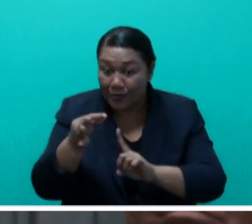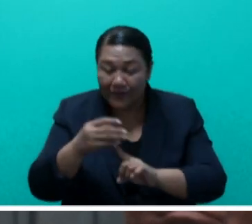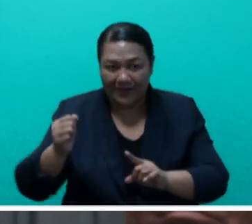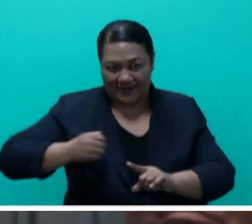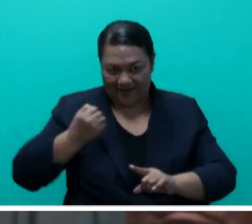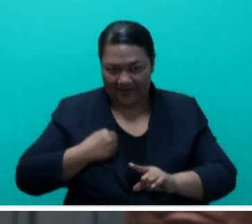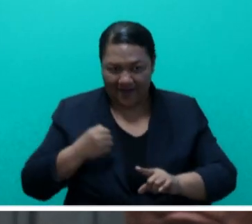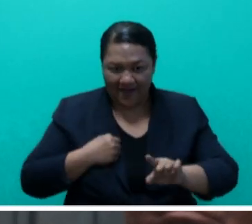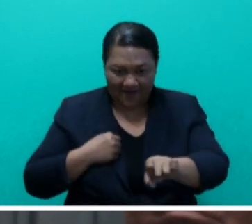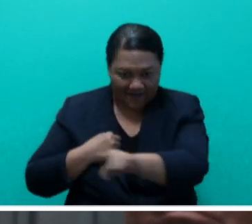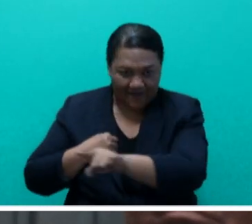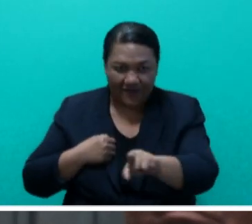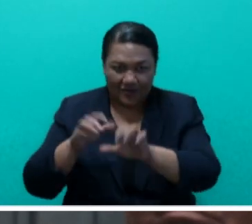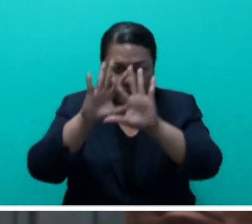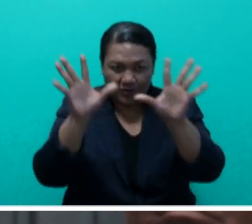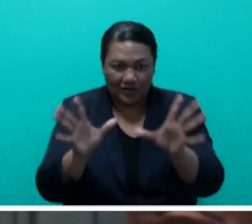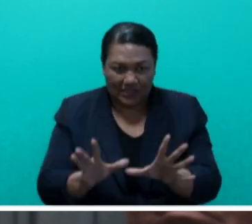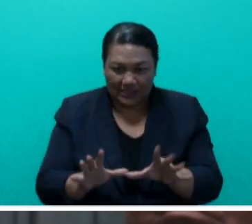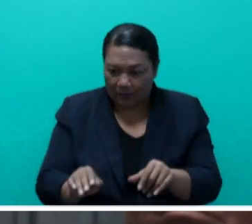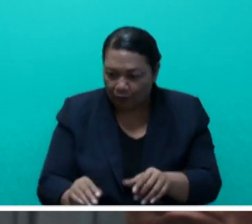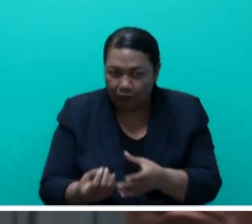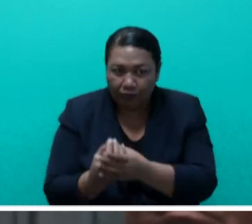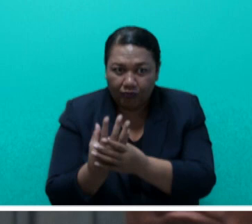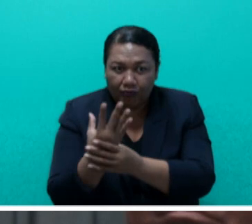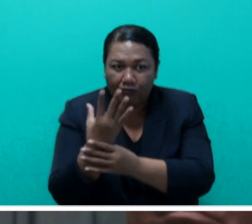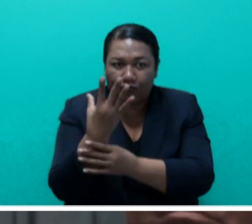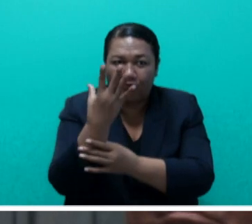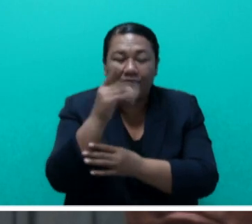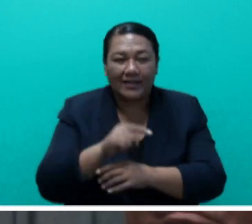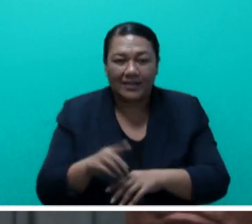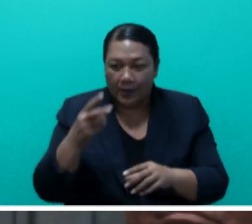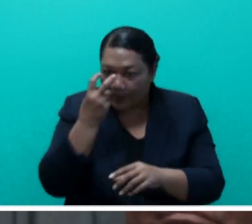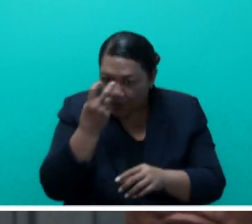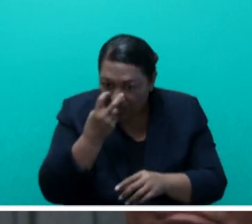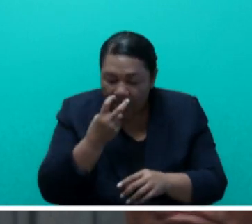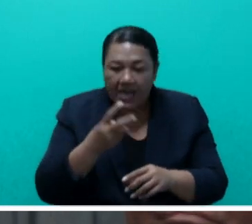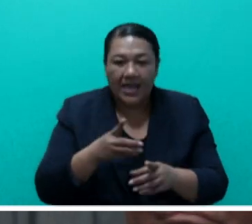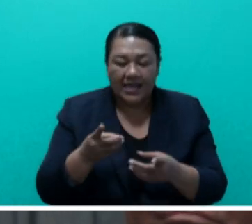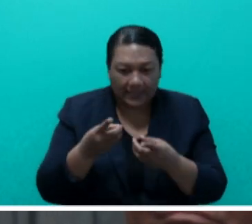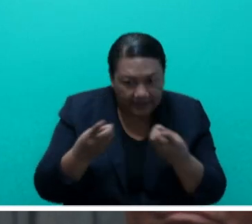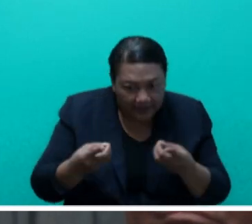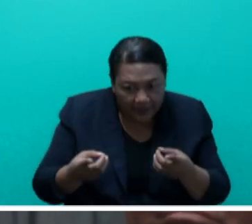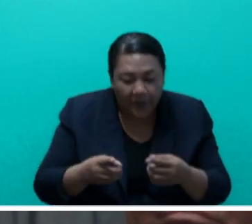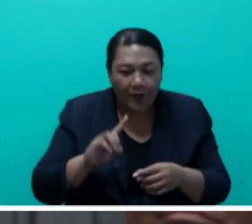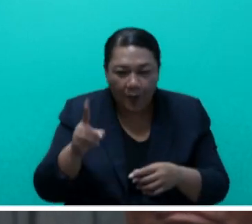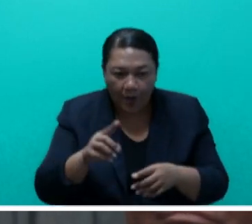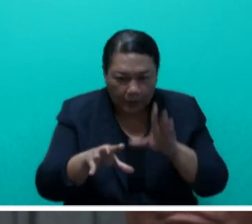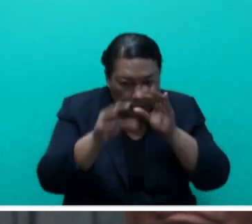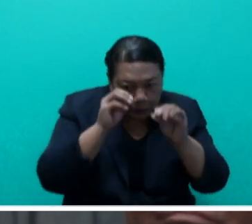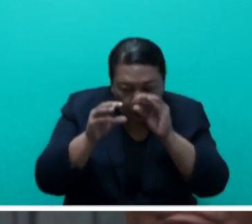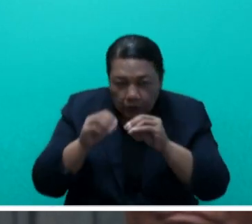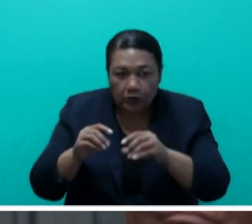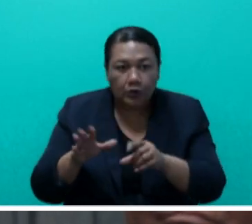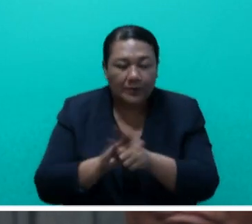trees. Mr. Speaker, sir, we also revise our monitoring and reporting and verification guidelines to provide